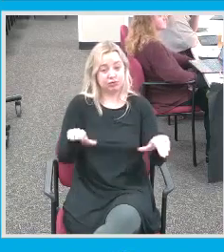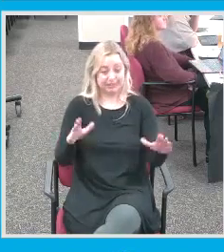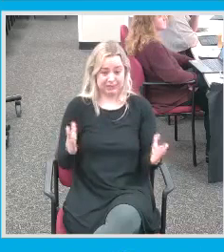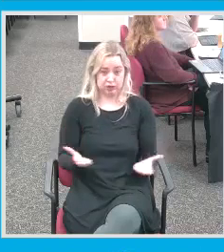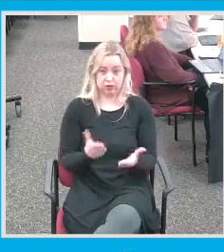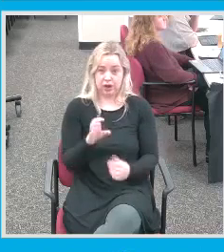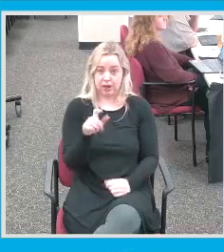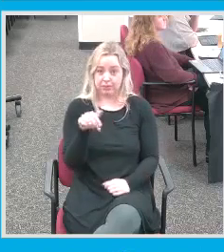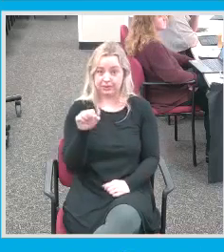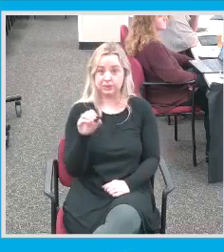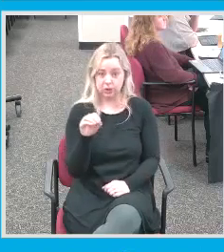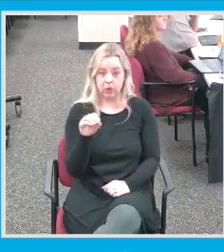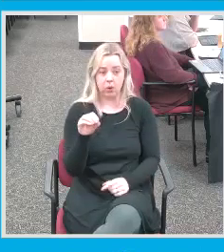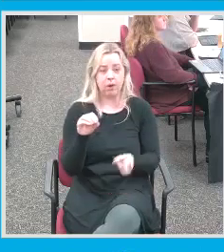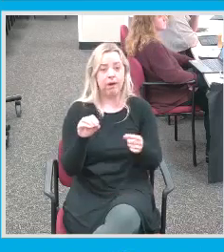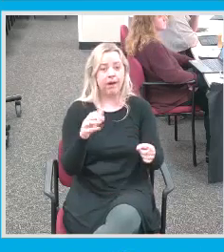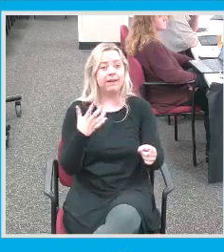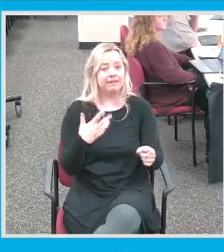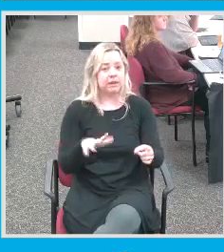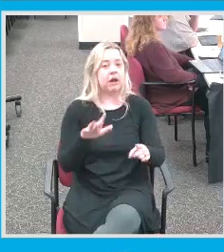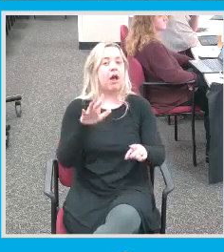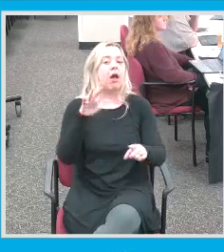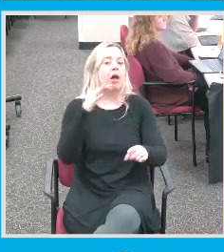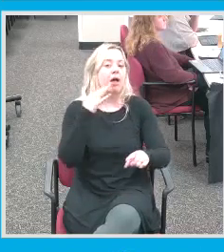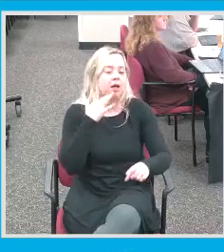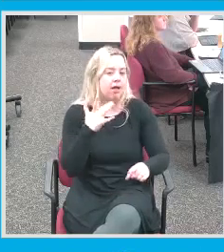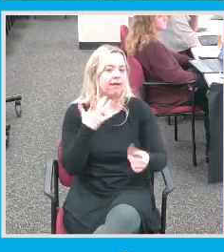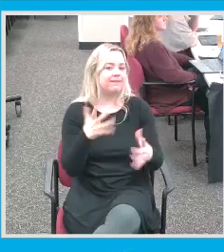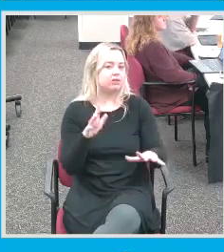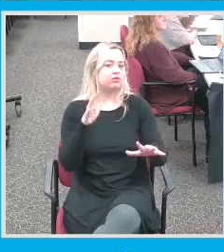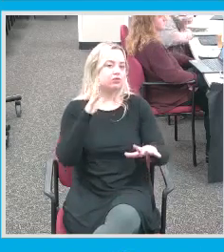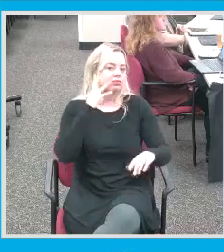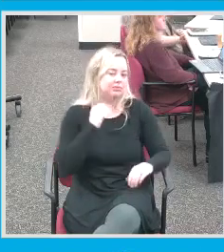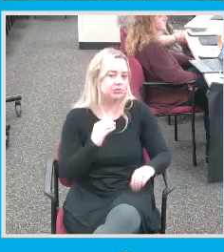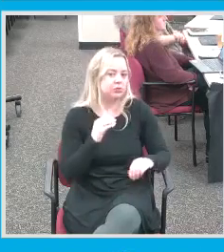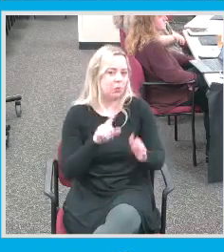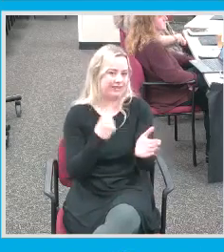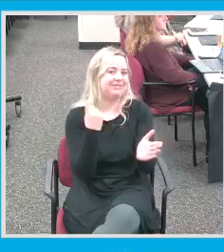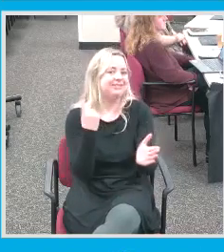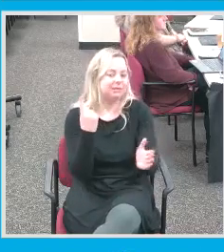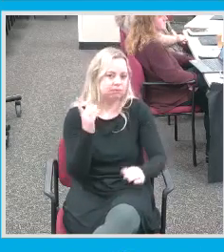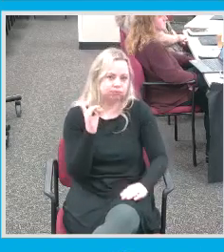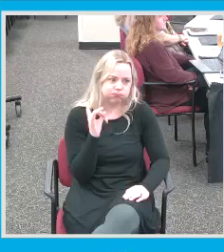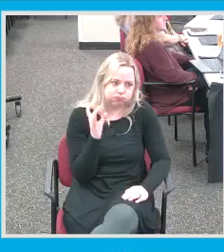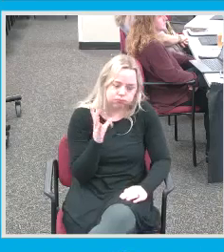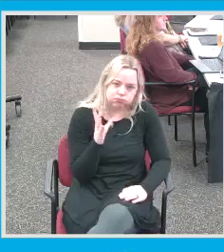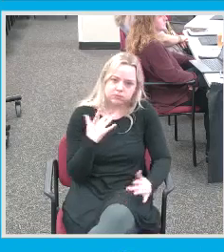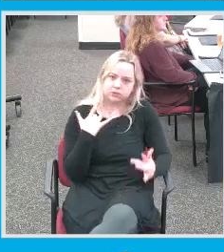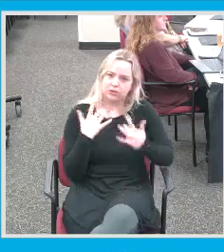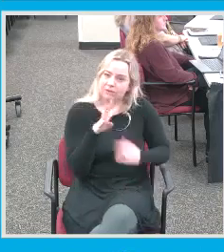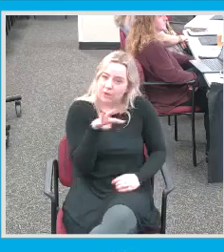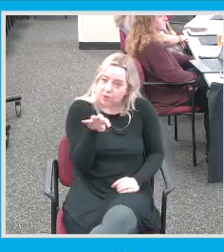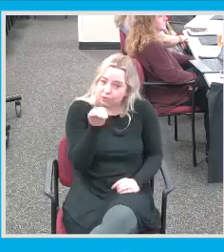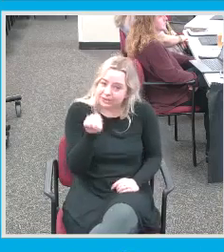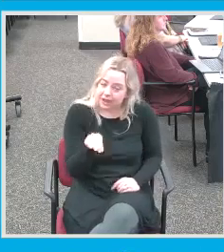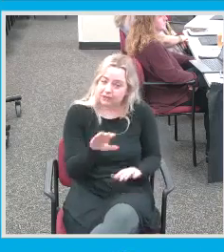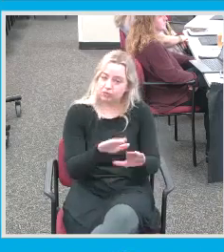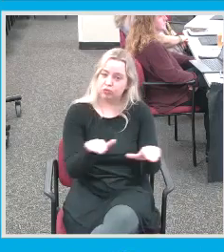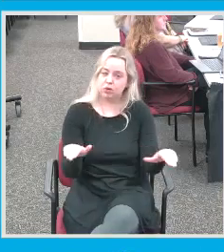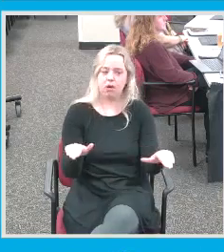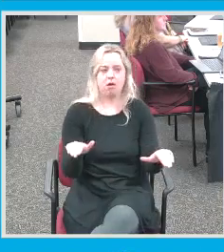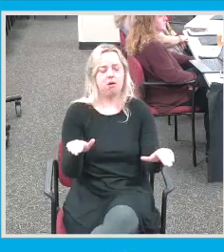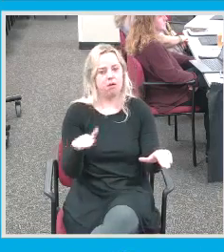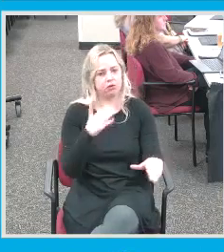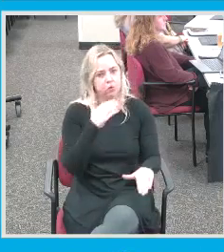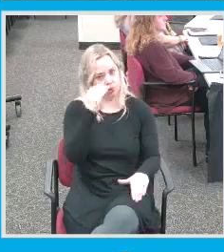at least tried a vape. And that was super concerning at that time, and we were so thankful to have that information. And